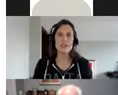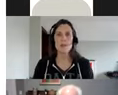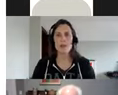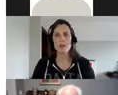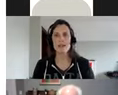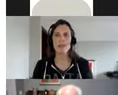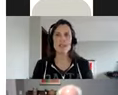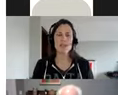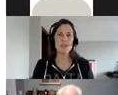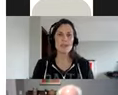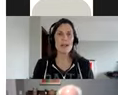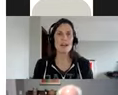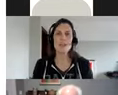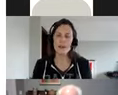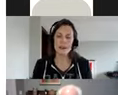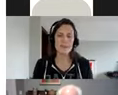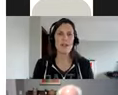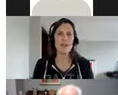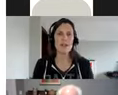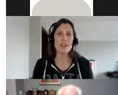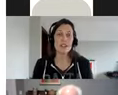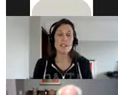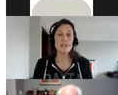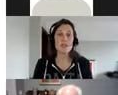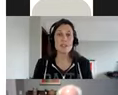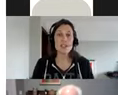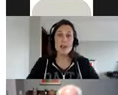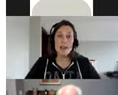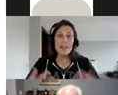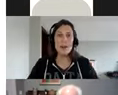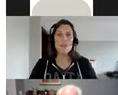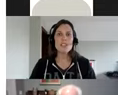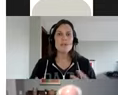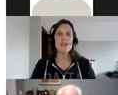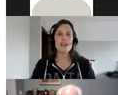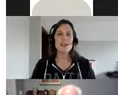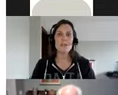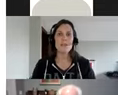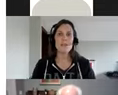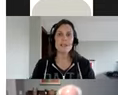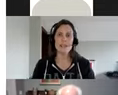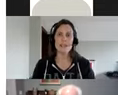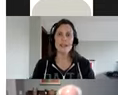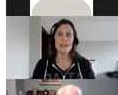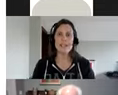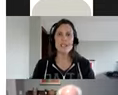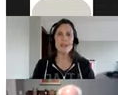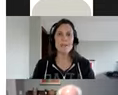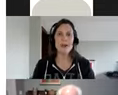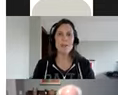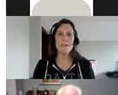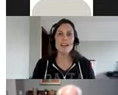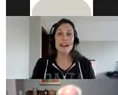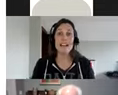function in Tableau and get the great circle or the great elliptic arc. So that's the first issue. And then once we get through the let's get the calculation